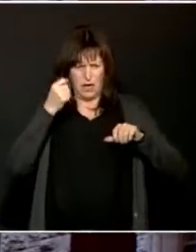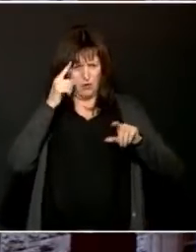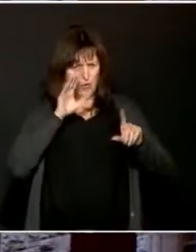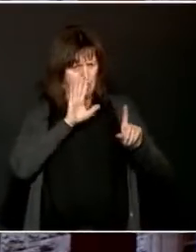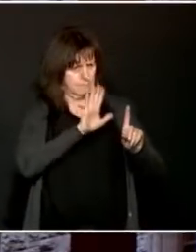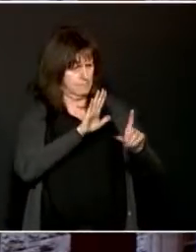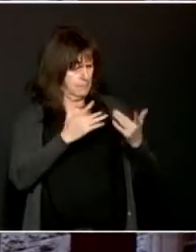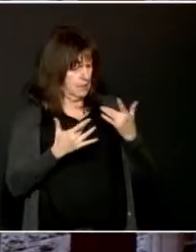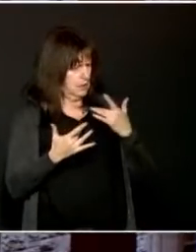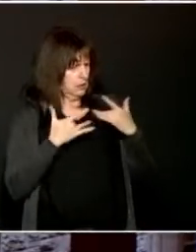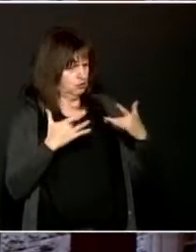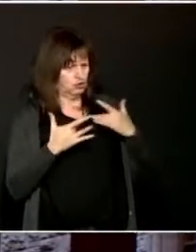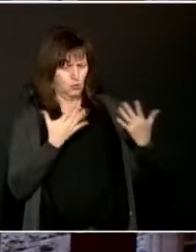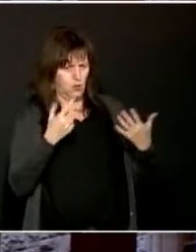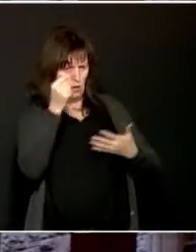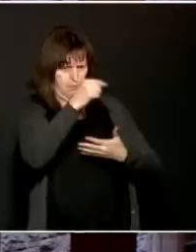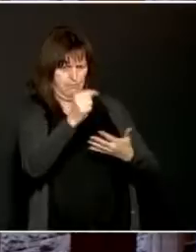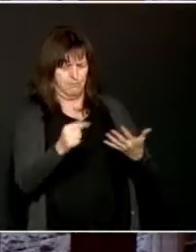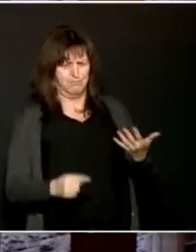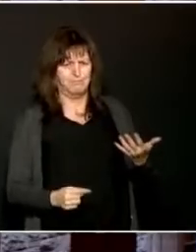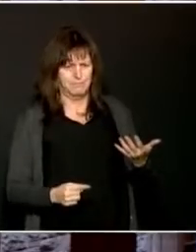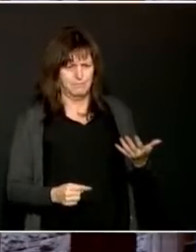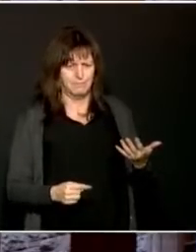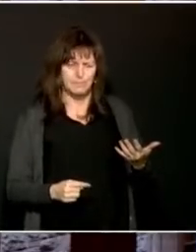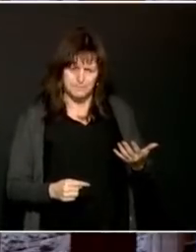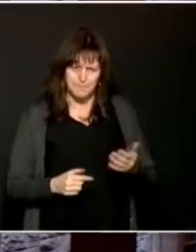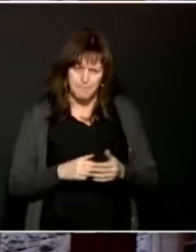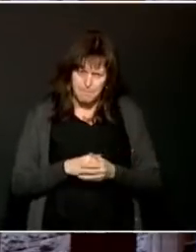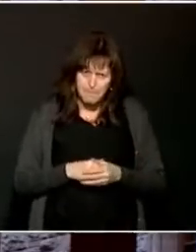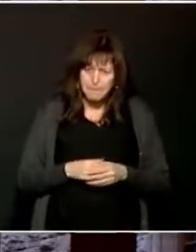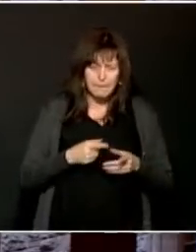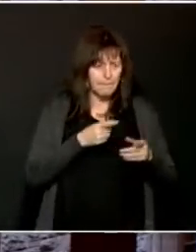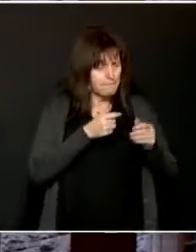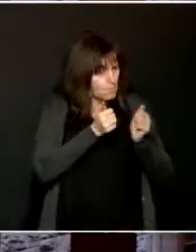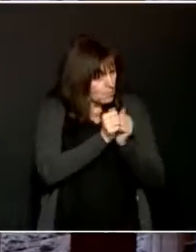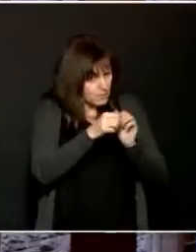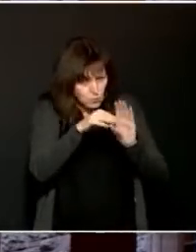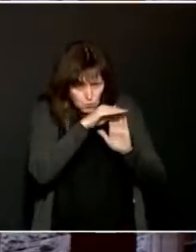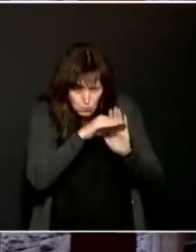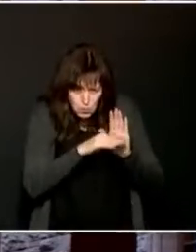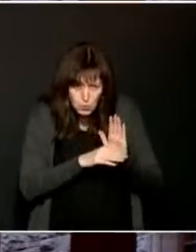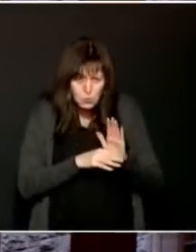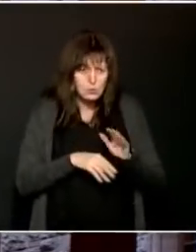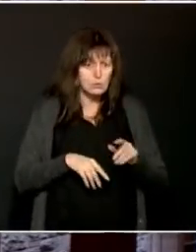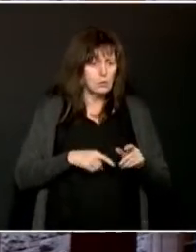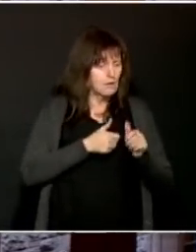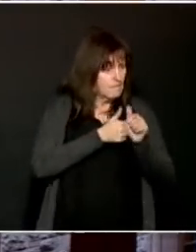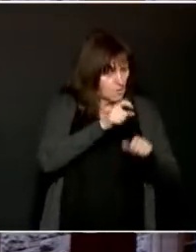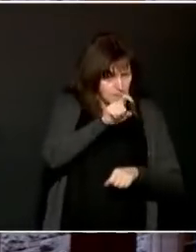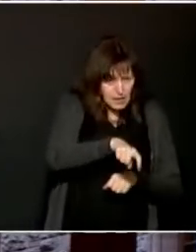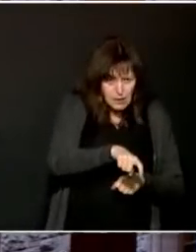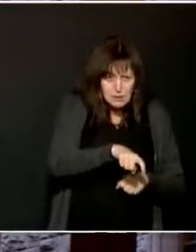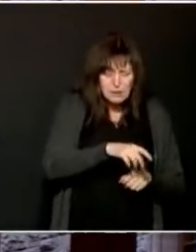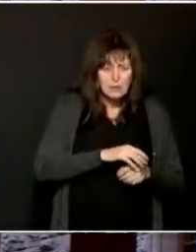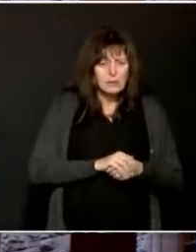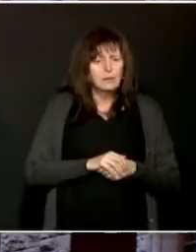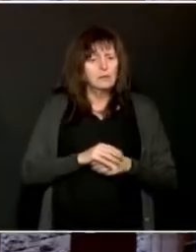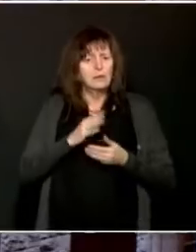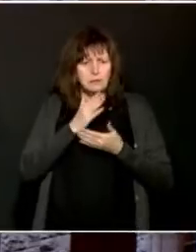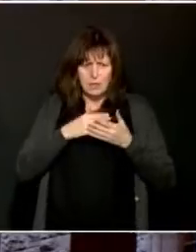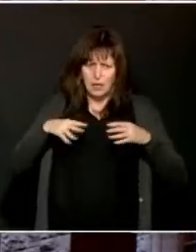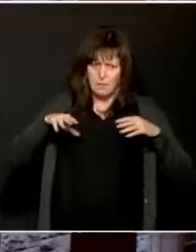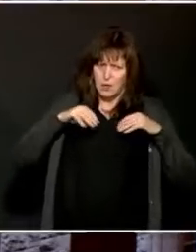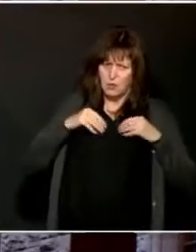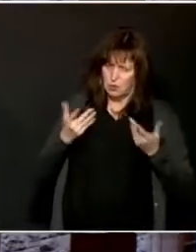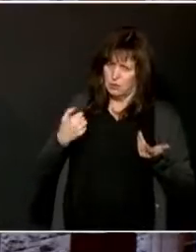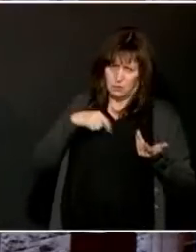where with more checks and balances on the rules around that indoor dining, that some owners said, we can do that, we can guarantee